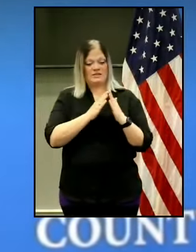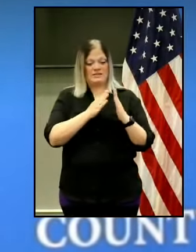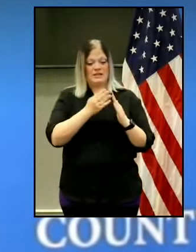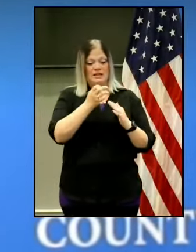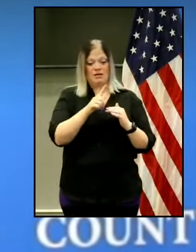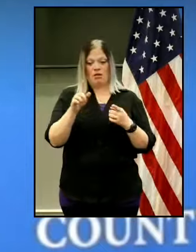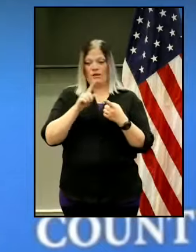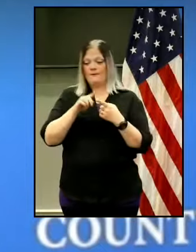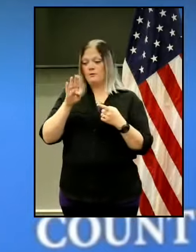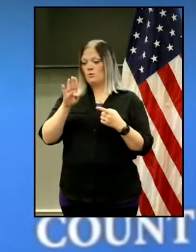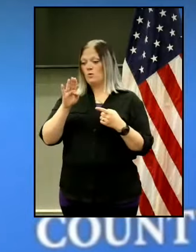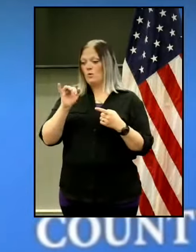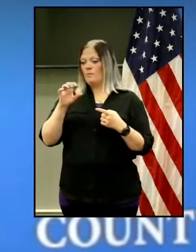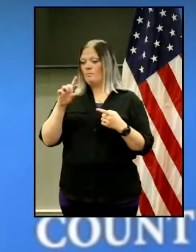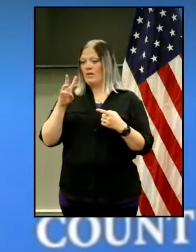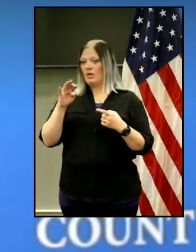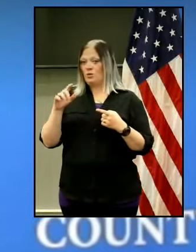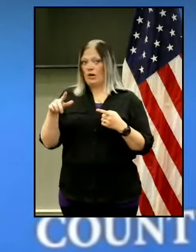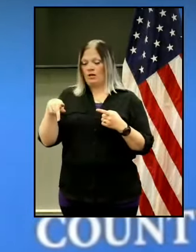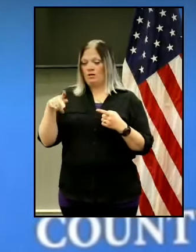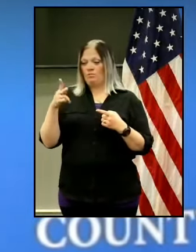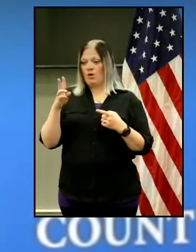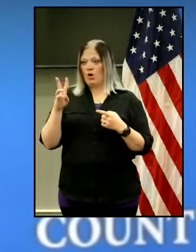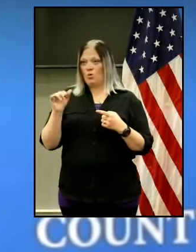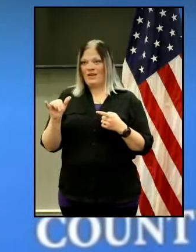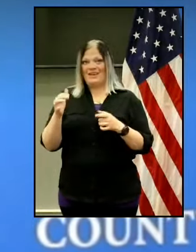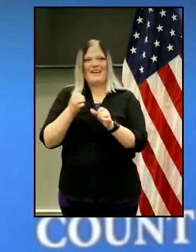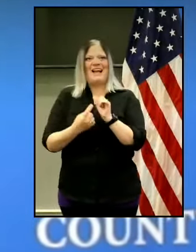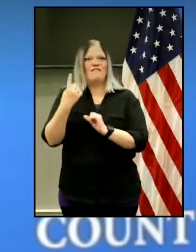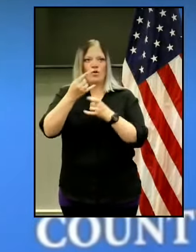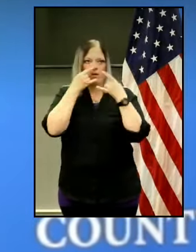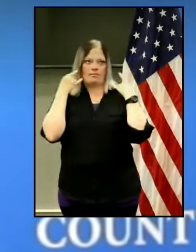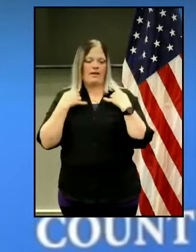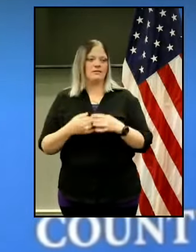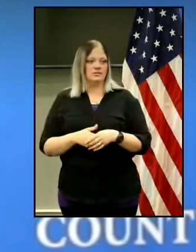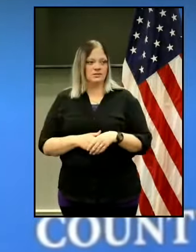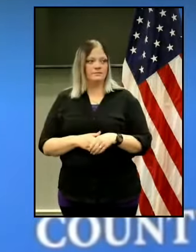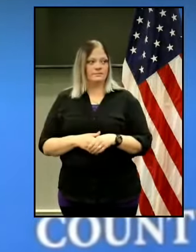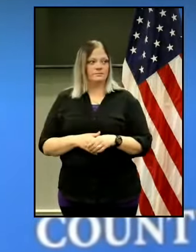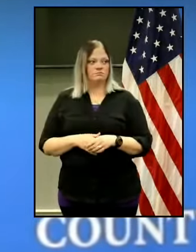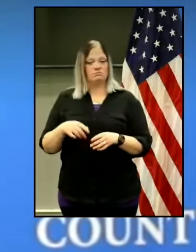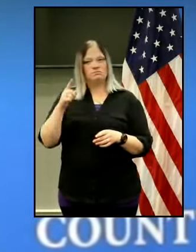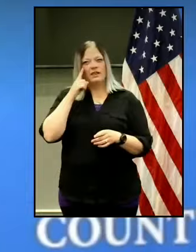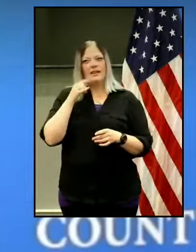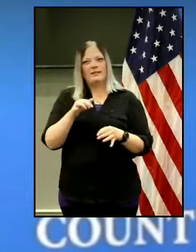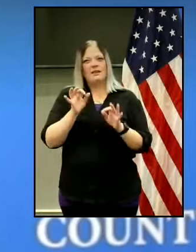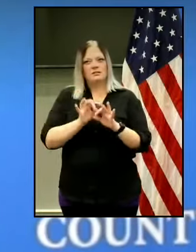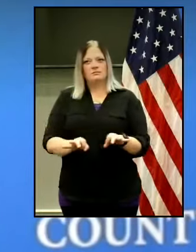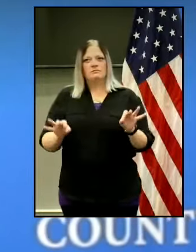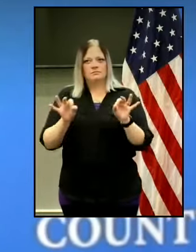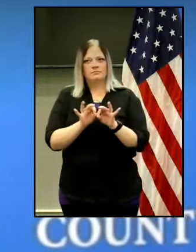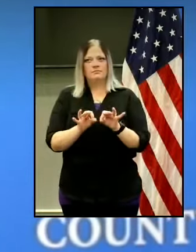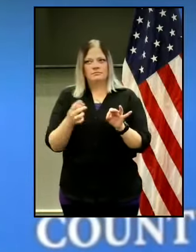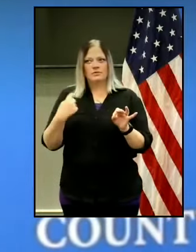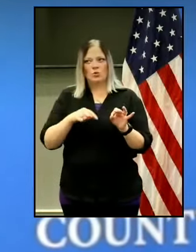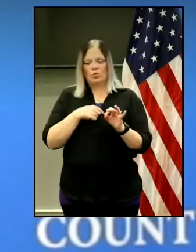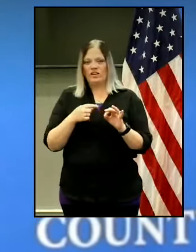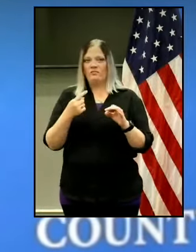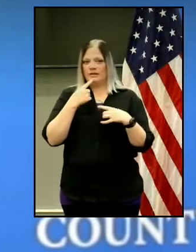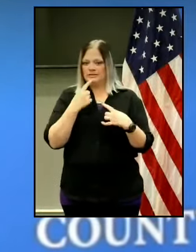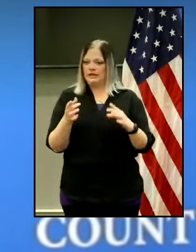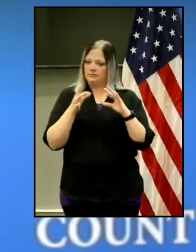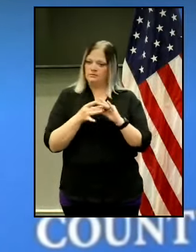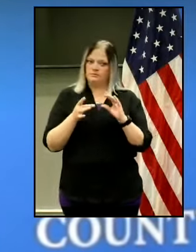to Bidwell Parkway, and everyone I saw was wearing masks. And I think that's important. We've been saying all